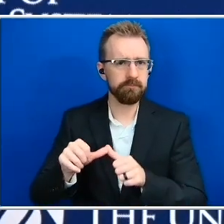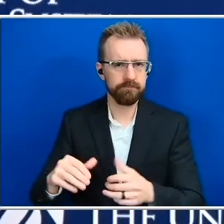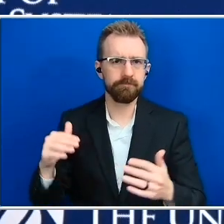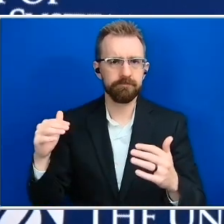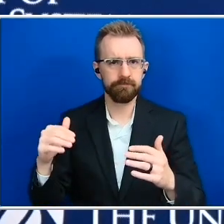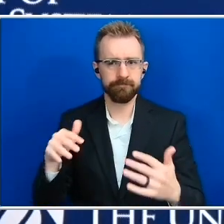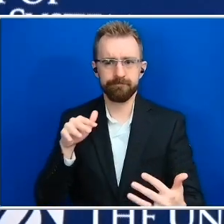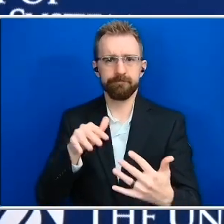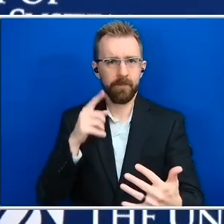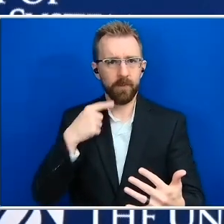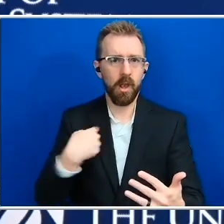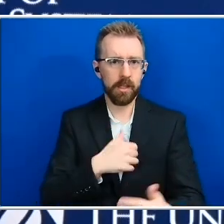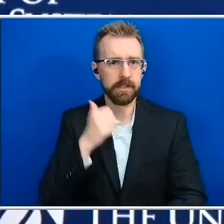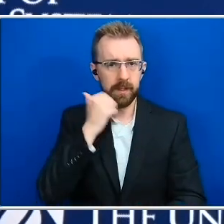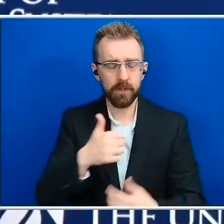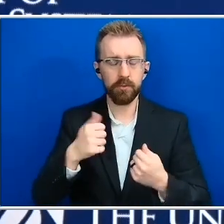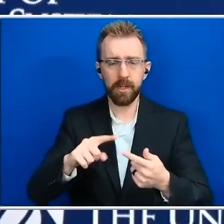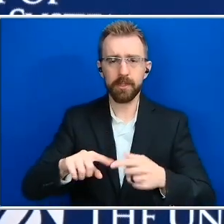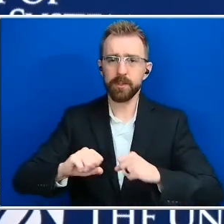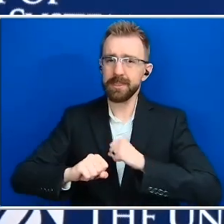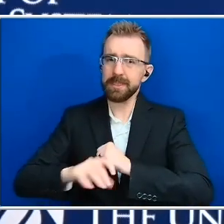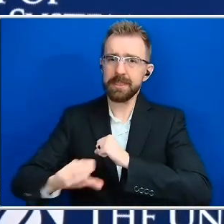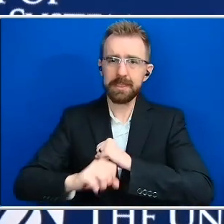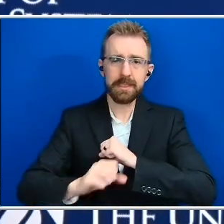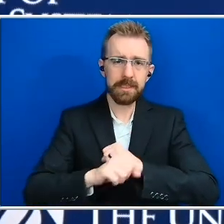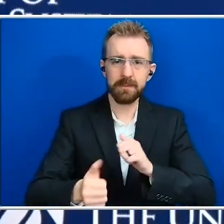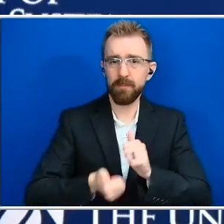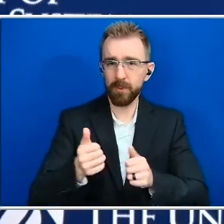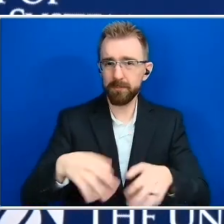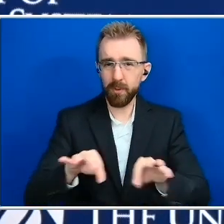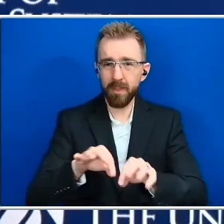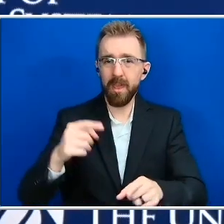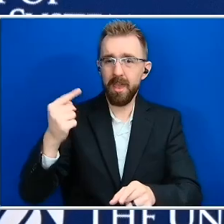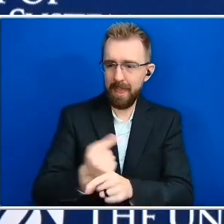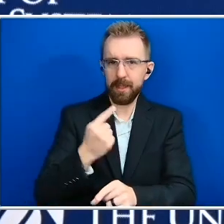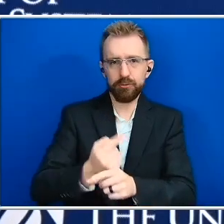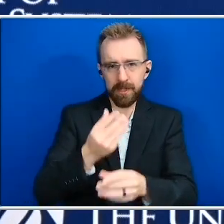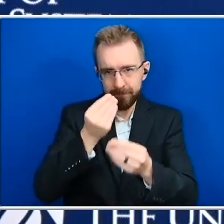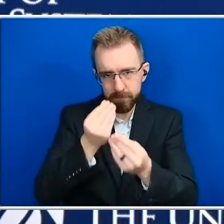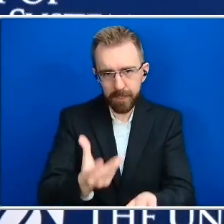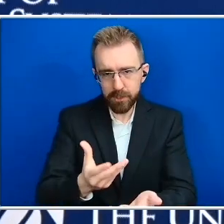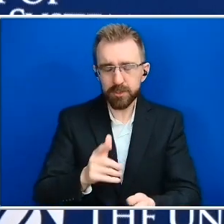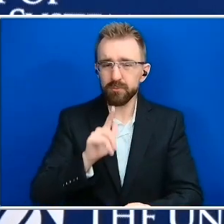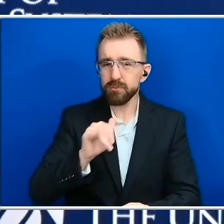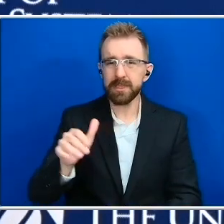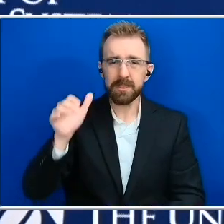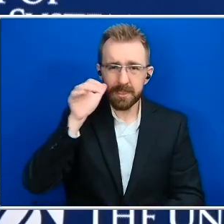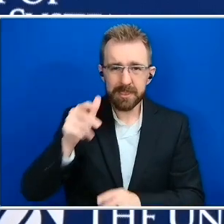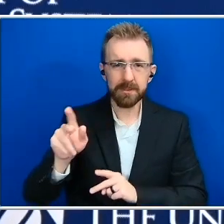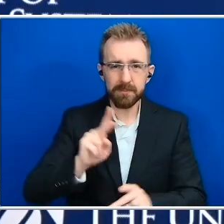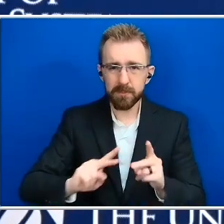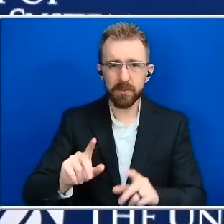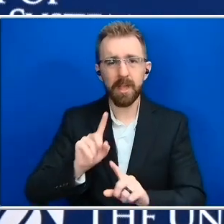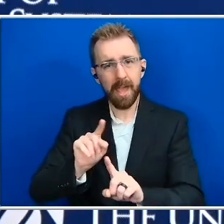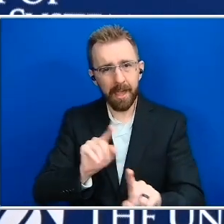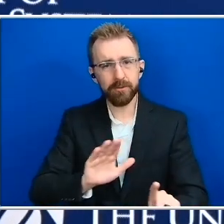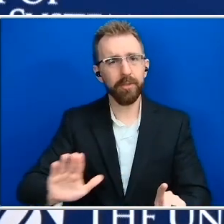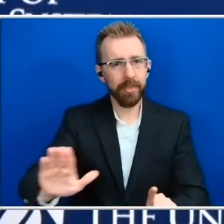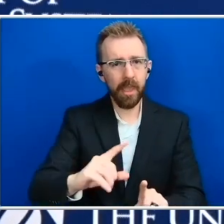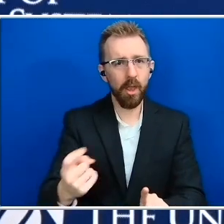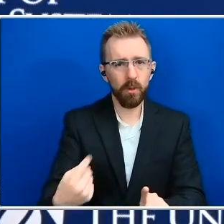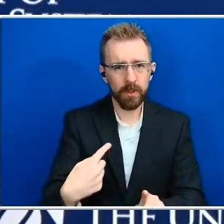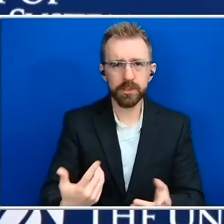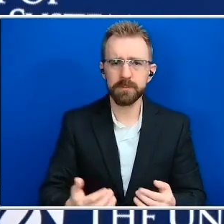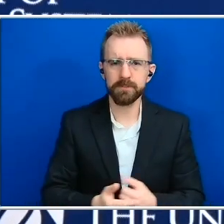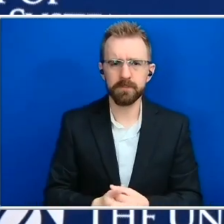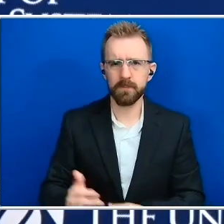put out, most importantly, accurate information and really listen to people and answer people's questions. Why is this